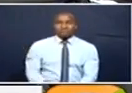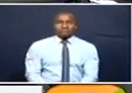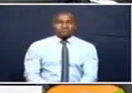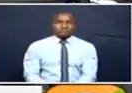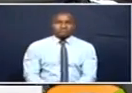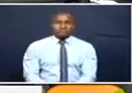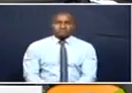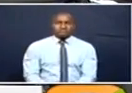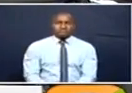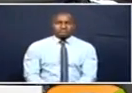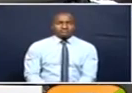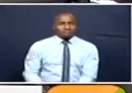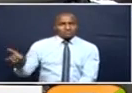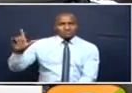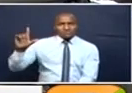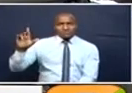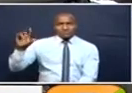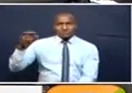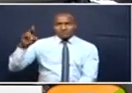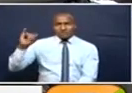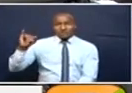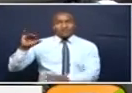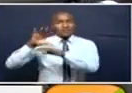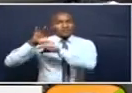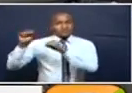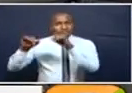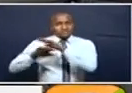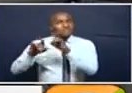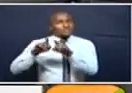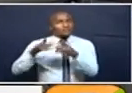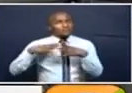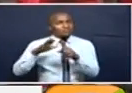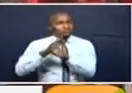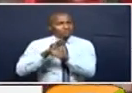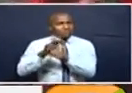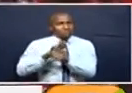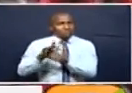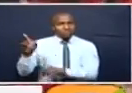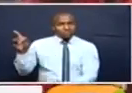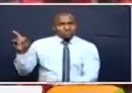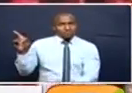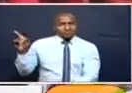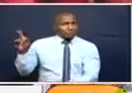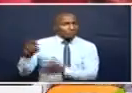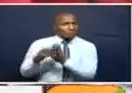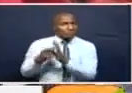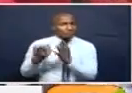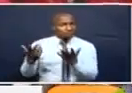is in Lugari. Deputy President William Ruto was there. He also had crowds. Is that also an indicator in a